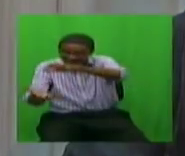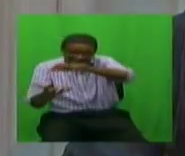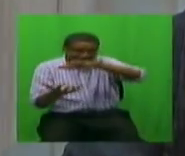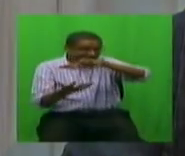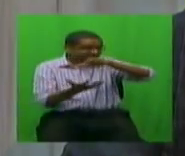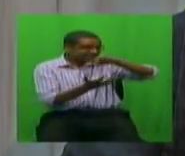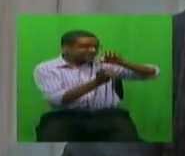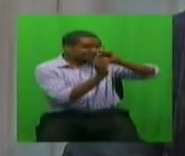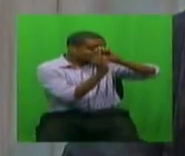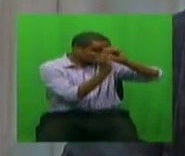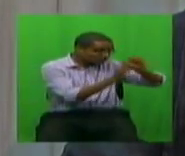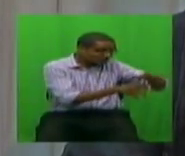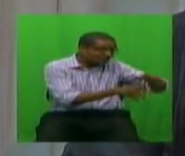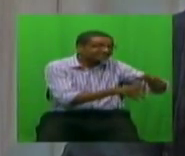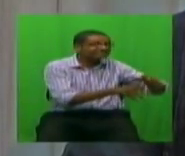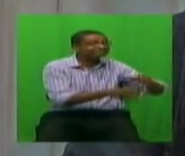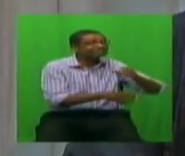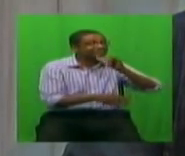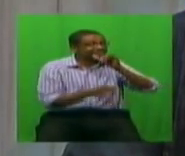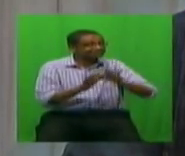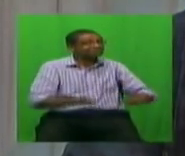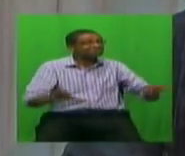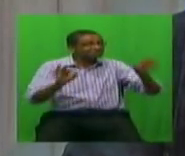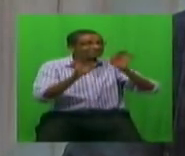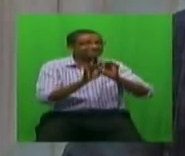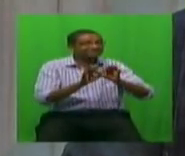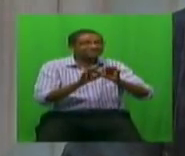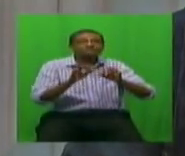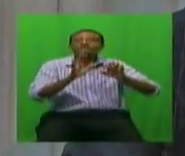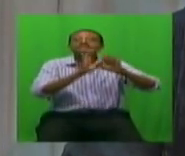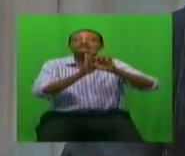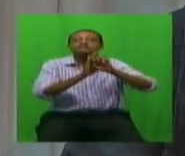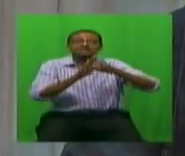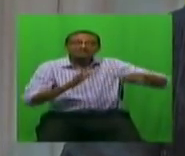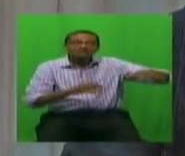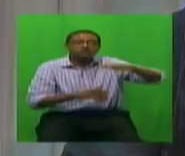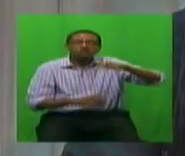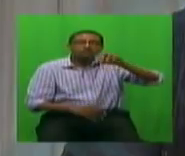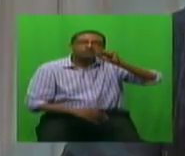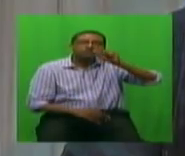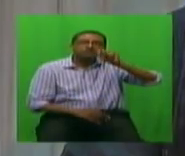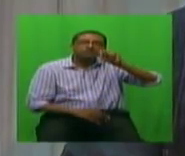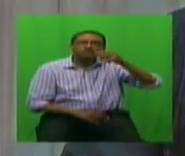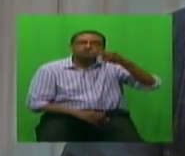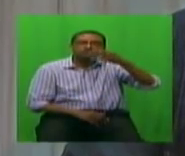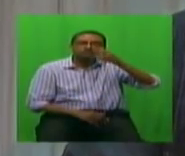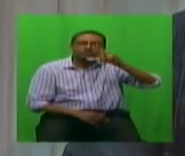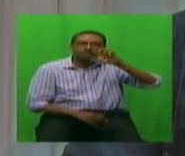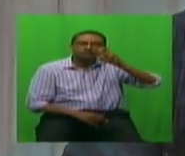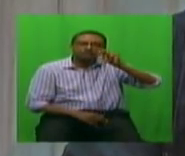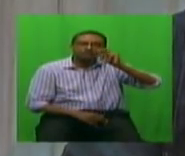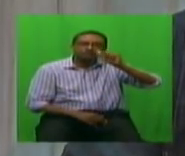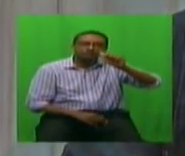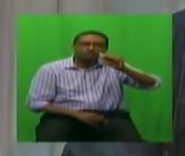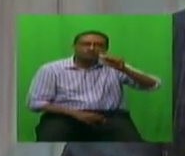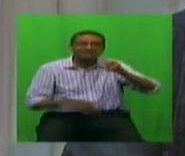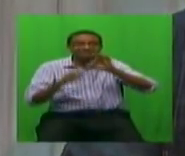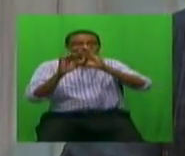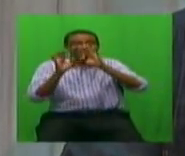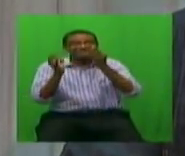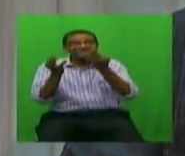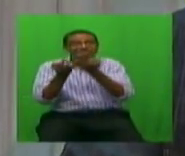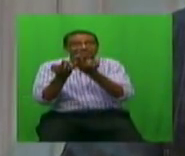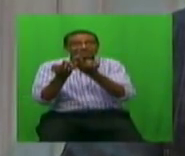health. If that gets out of control in St. Helena, for example, where the families are removing